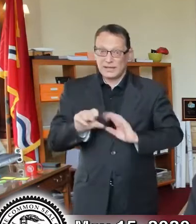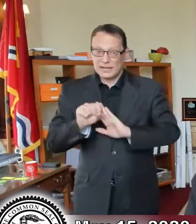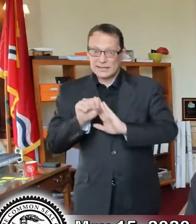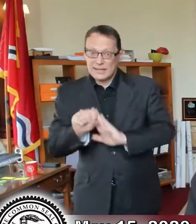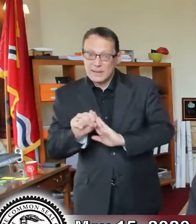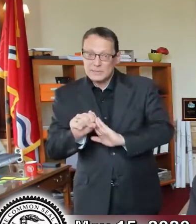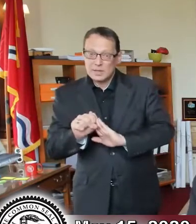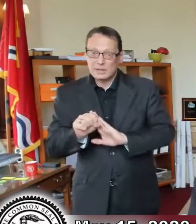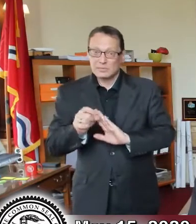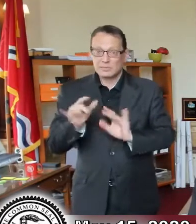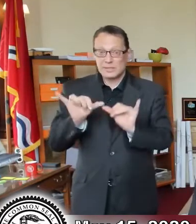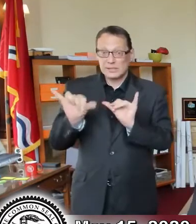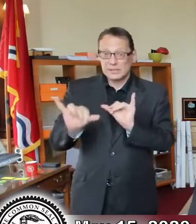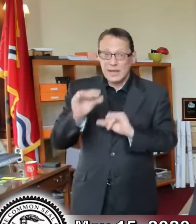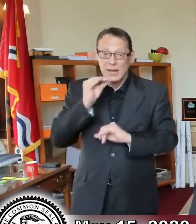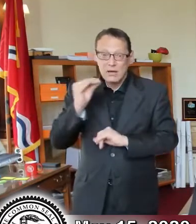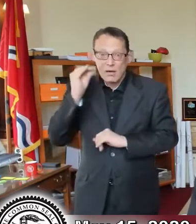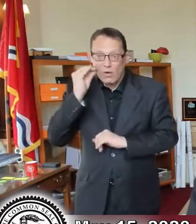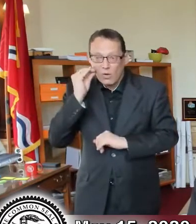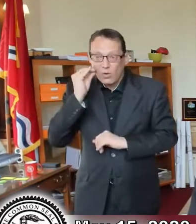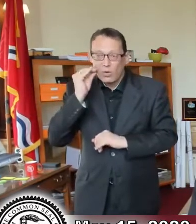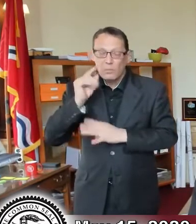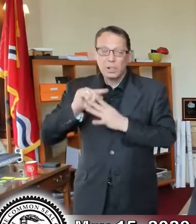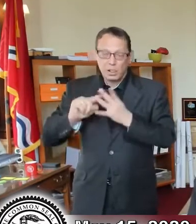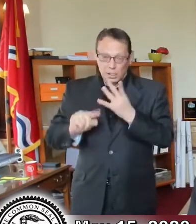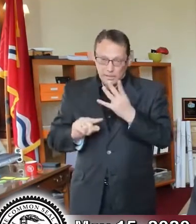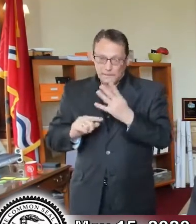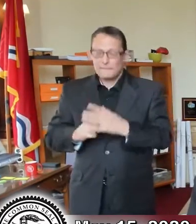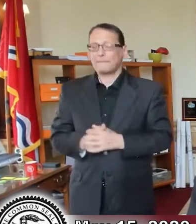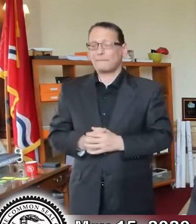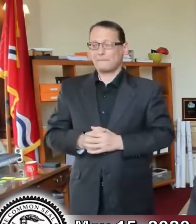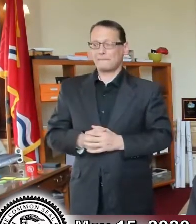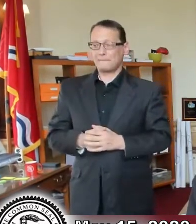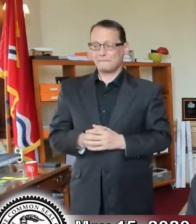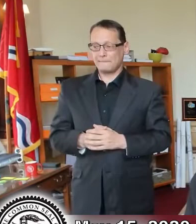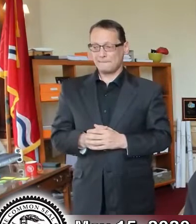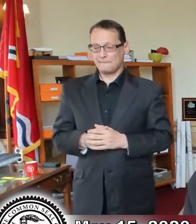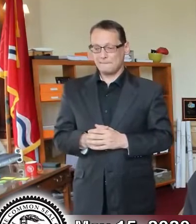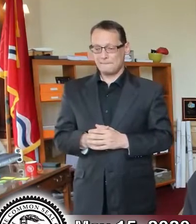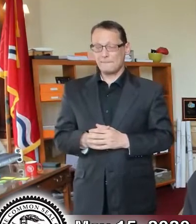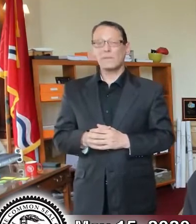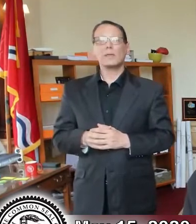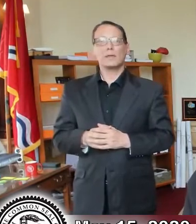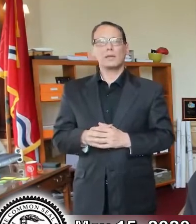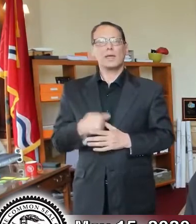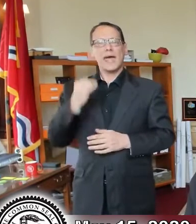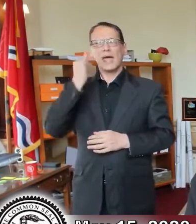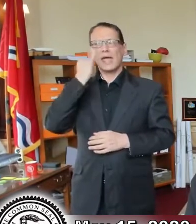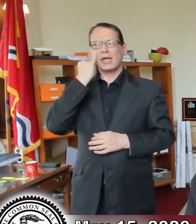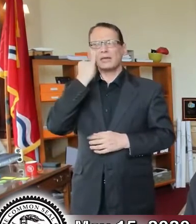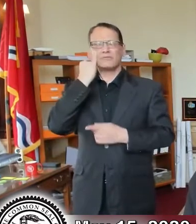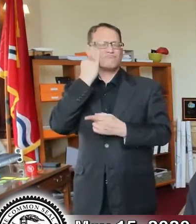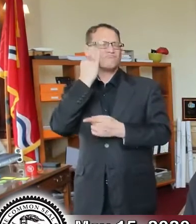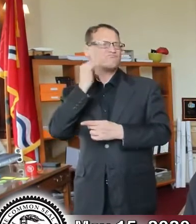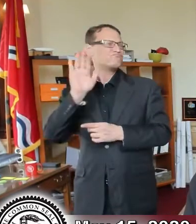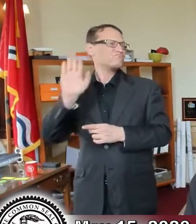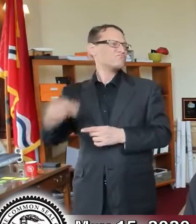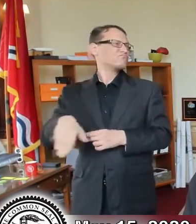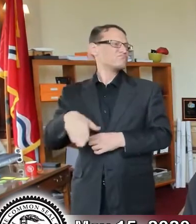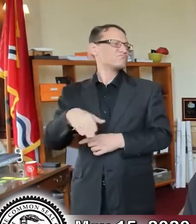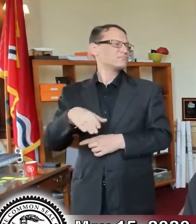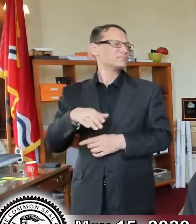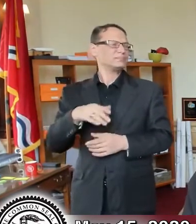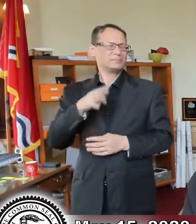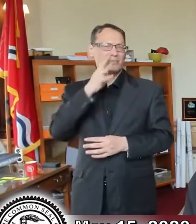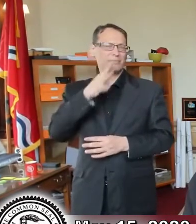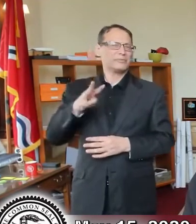symptoms? Have you stayed at home? You know, those questions. Let's say you don't do that and you just blow it